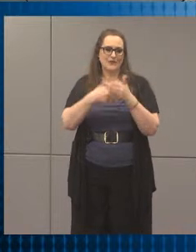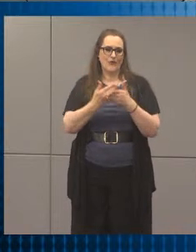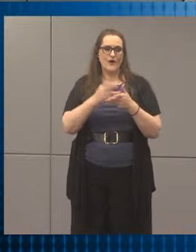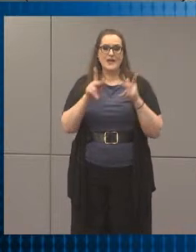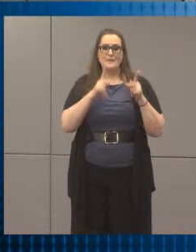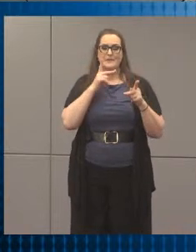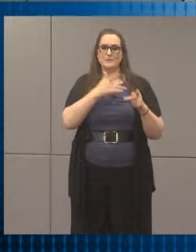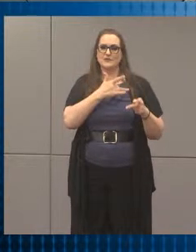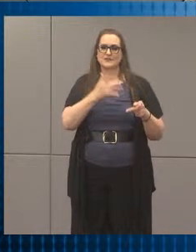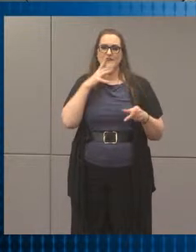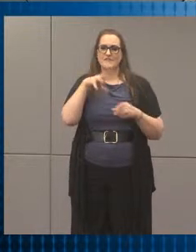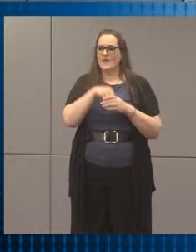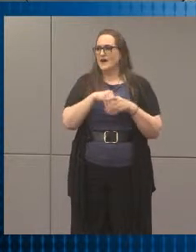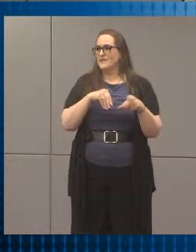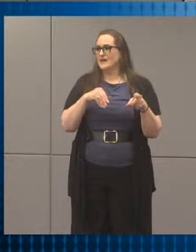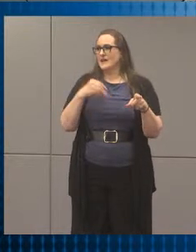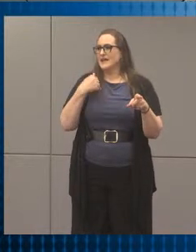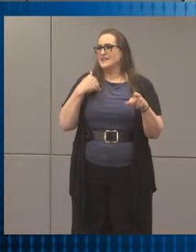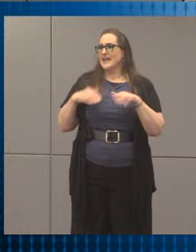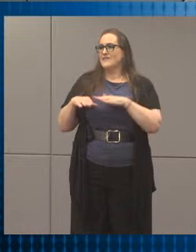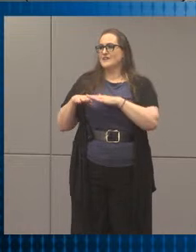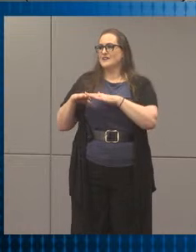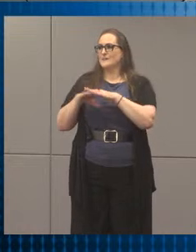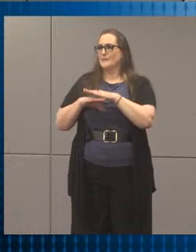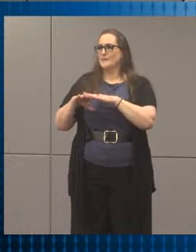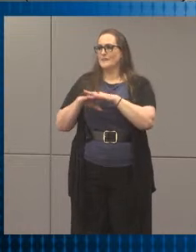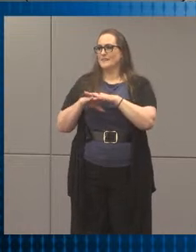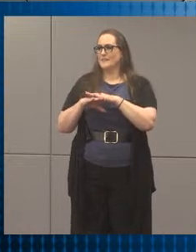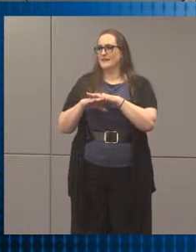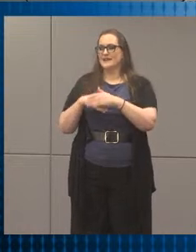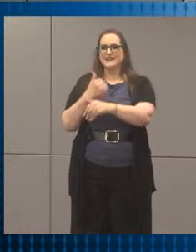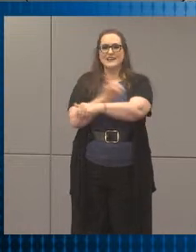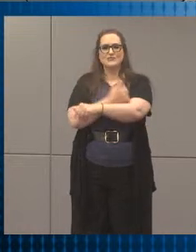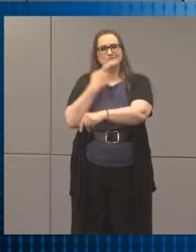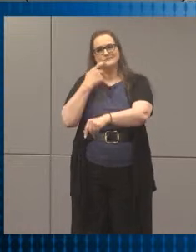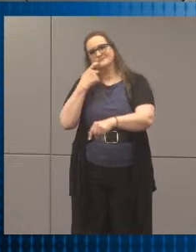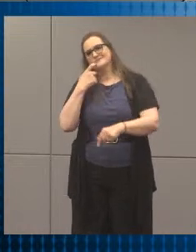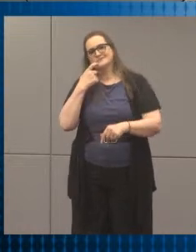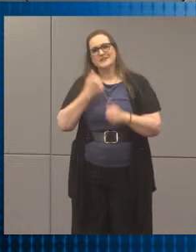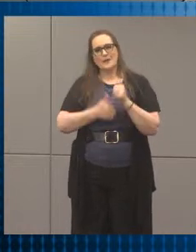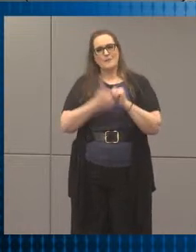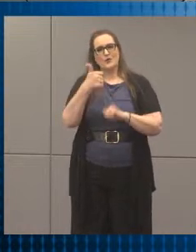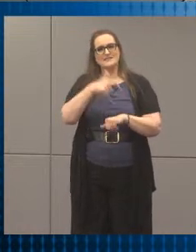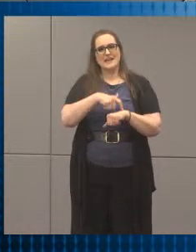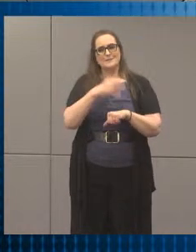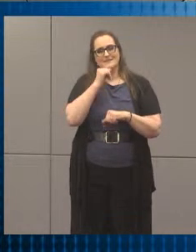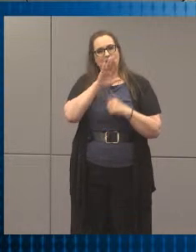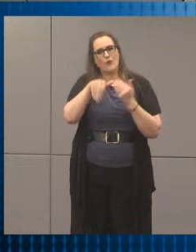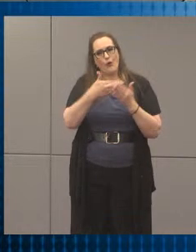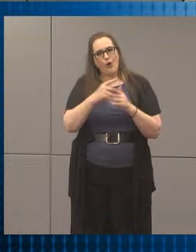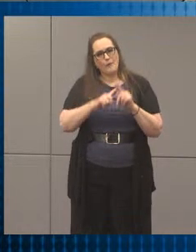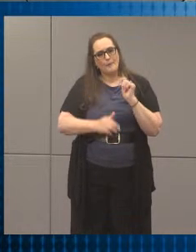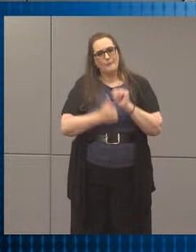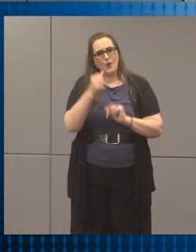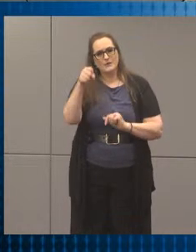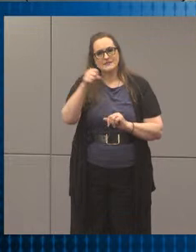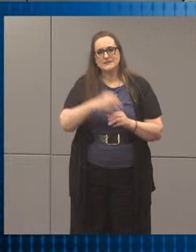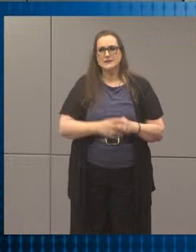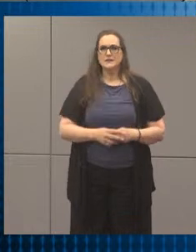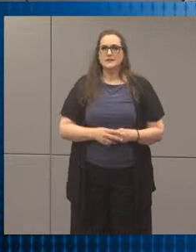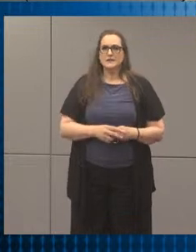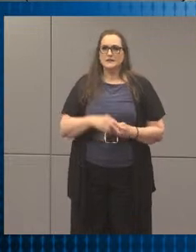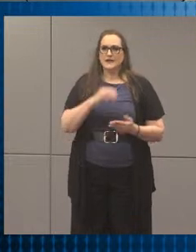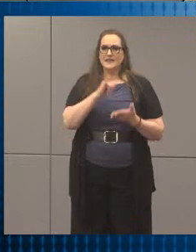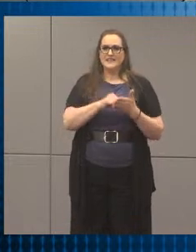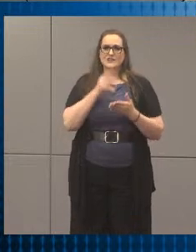involved in that have an underlying drug addiction in most cases, not all, but most cases, and that's